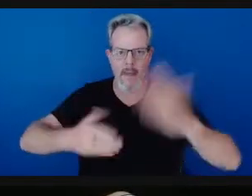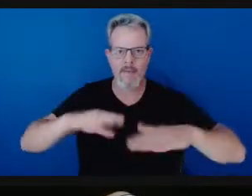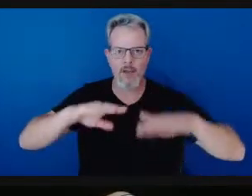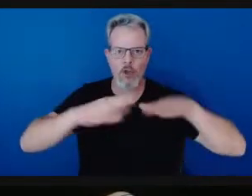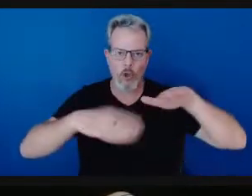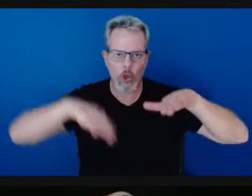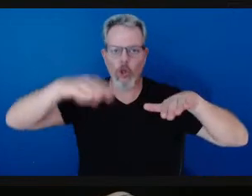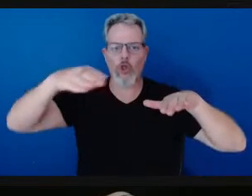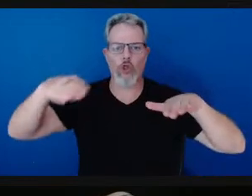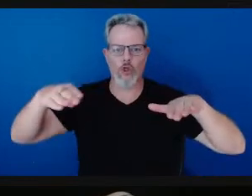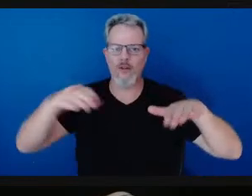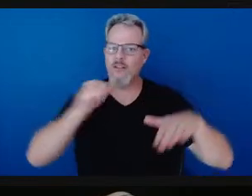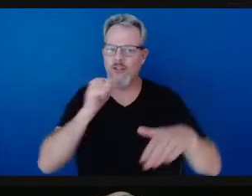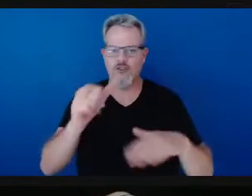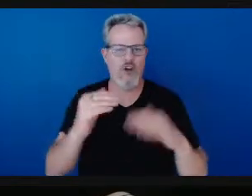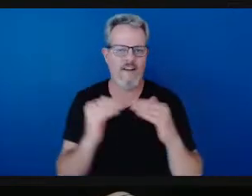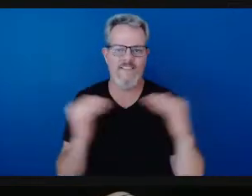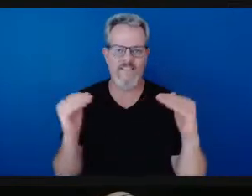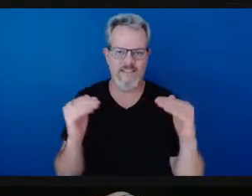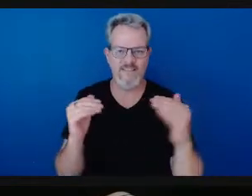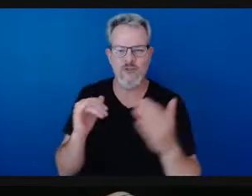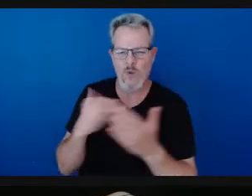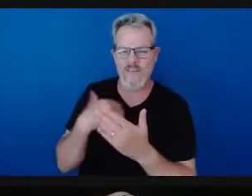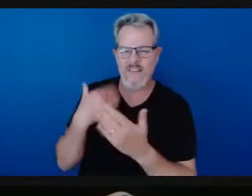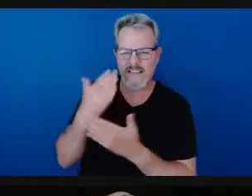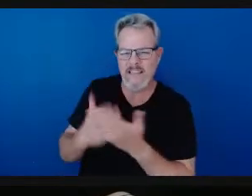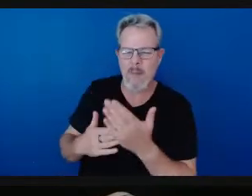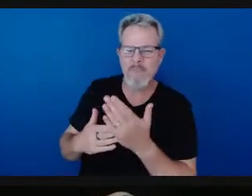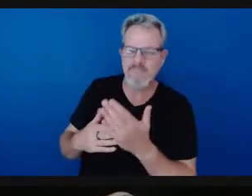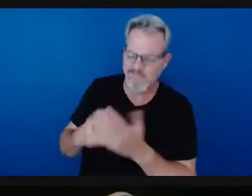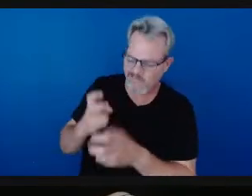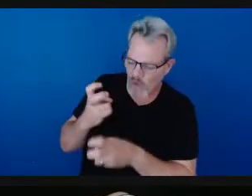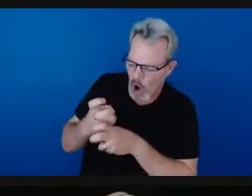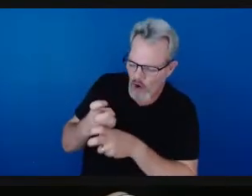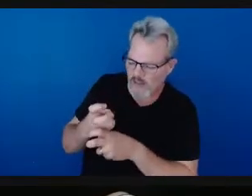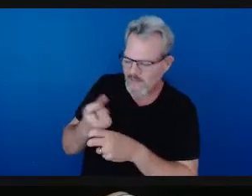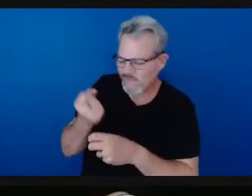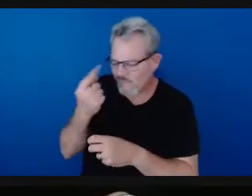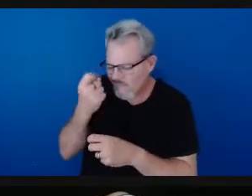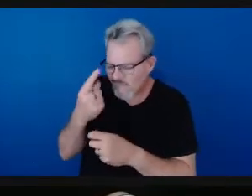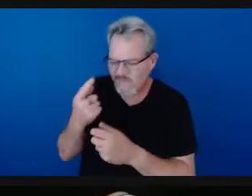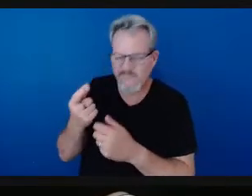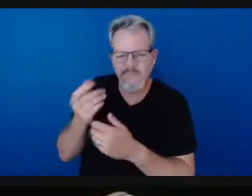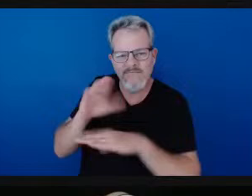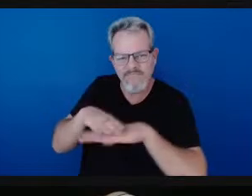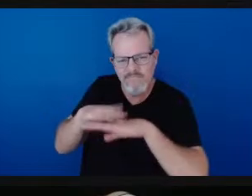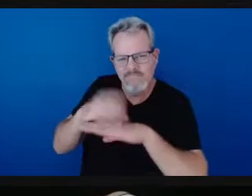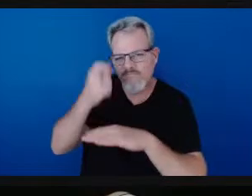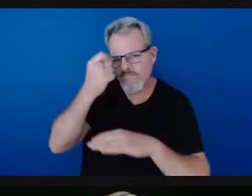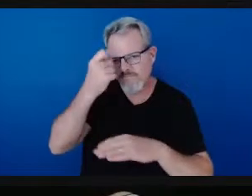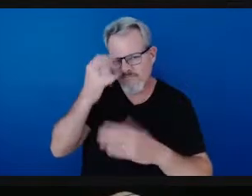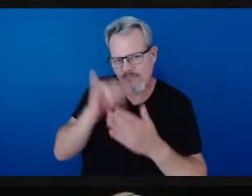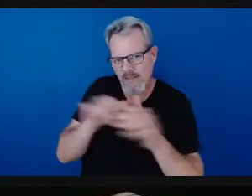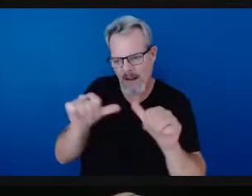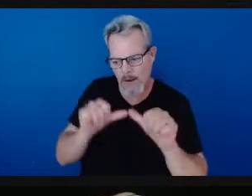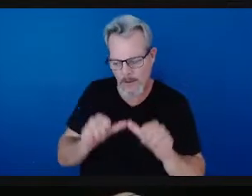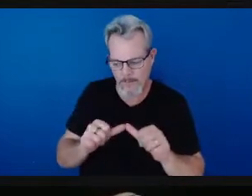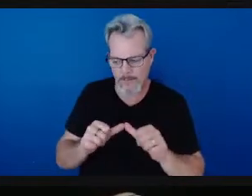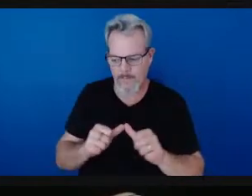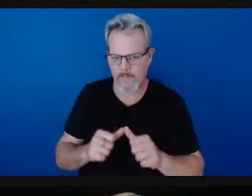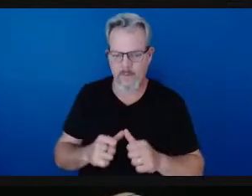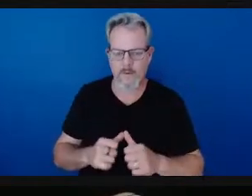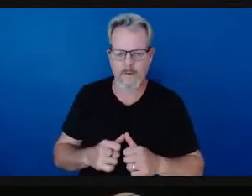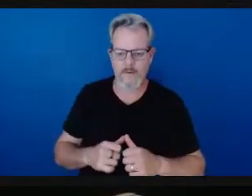So those are some caveats I'll throw in as well to the discussion. All right. Next question is from JC.